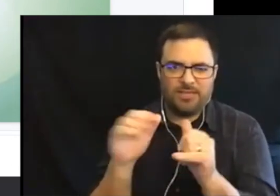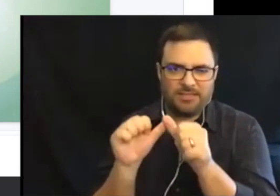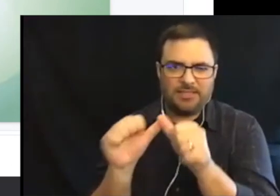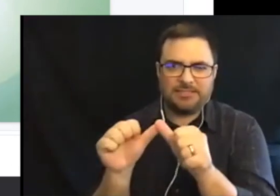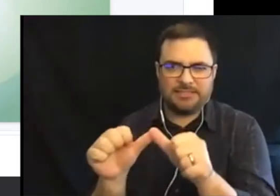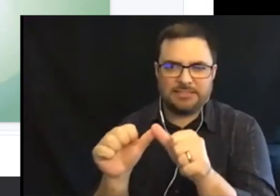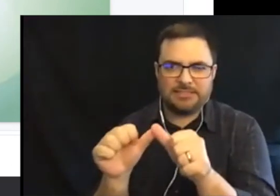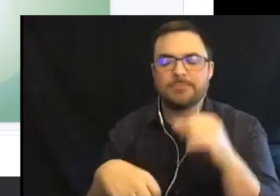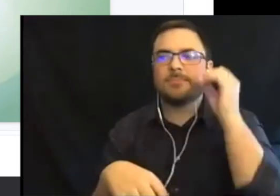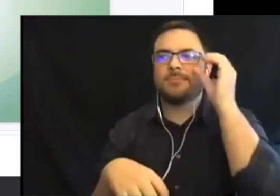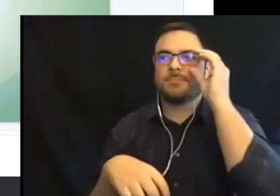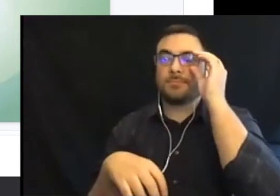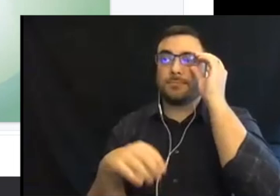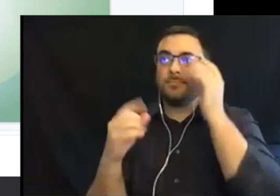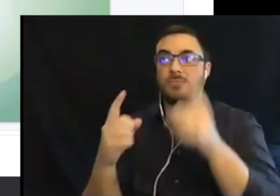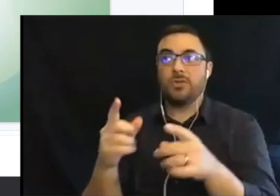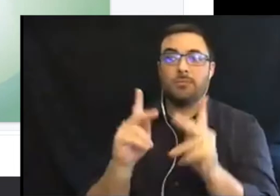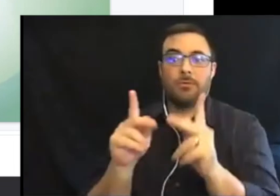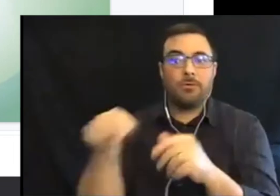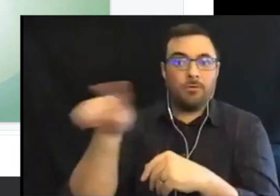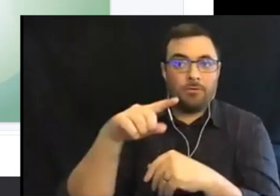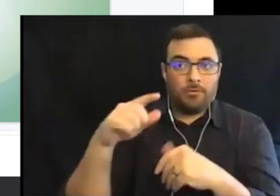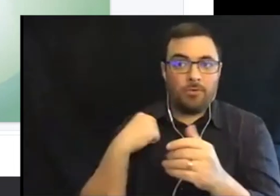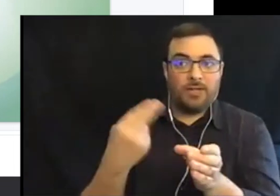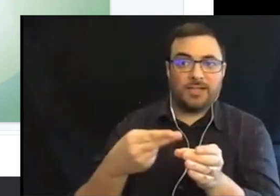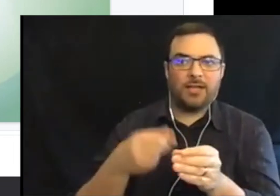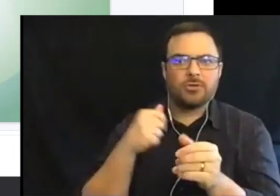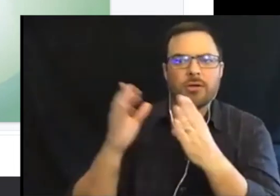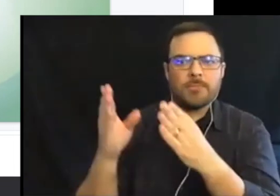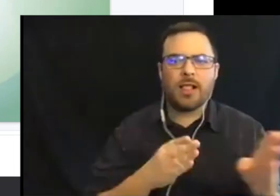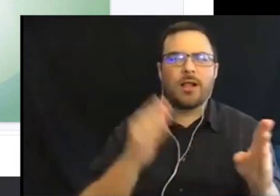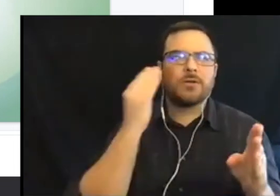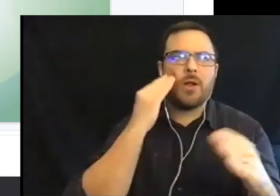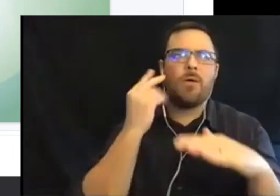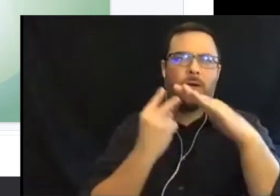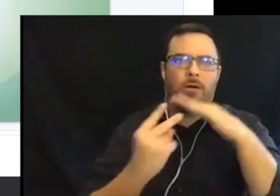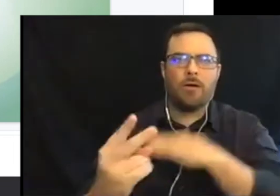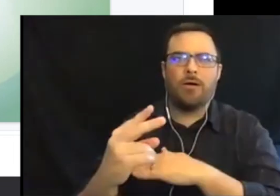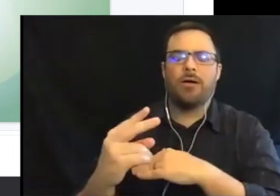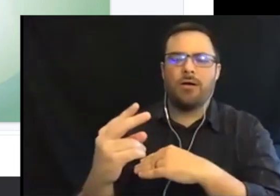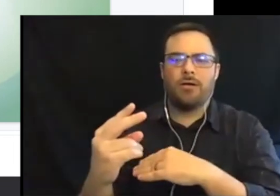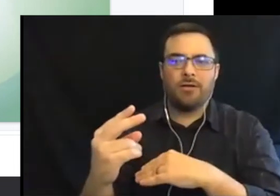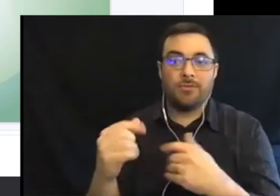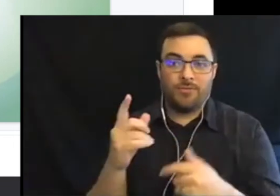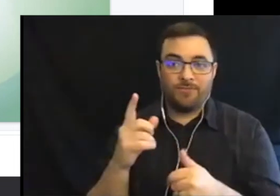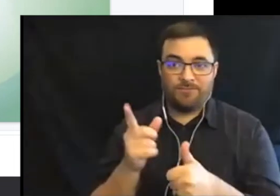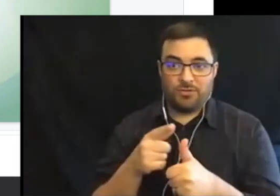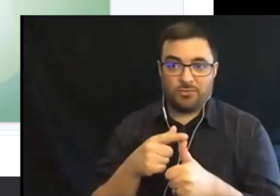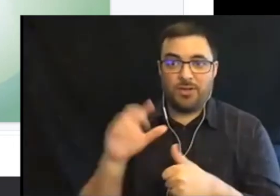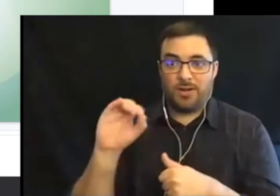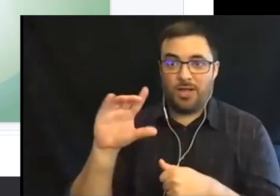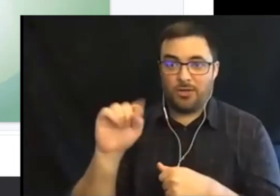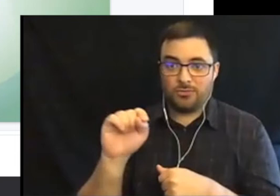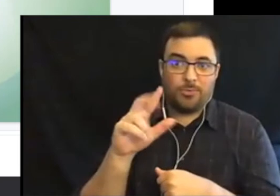could plan for that. And we had our first one October